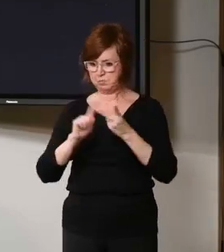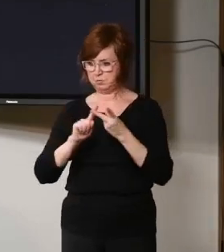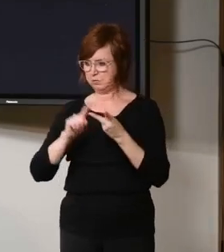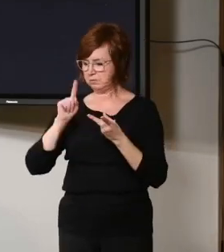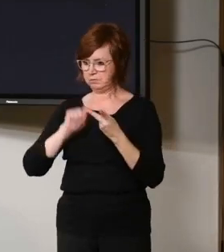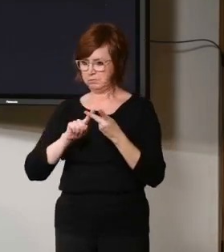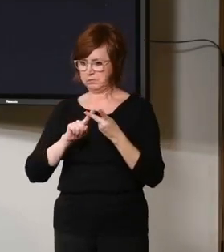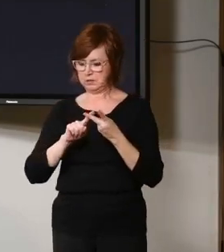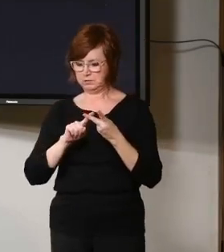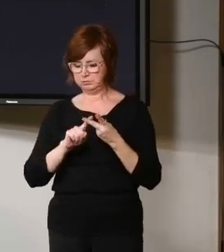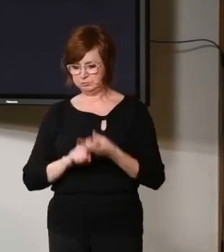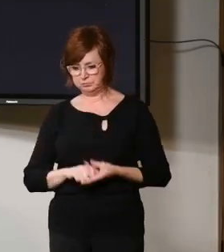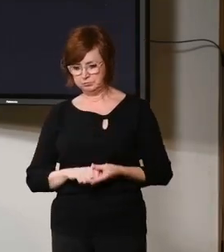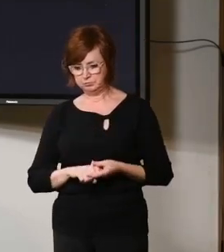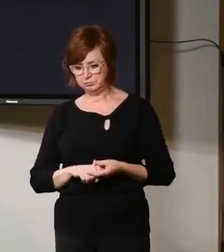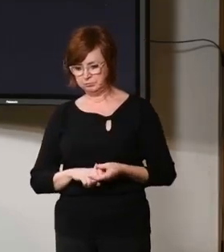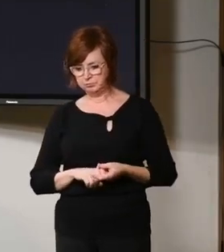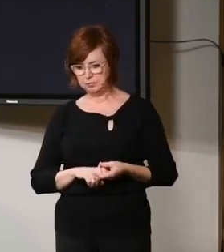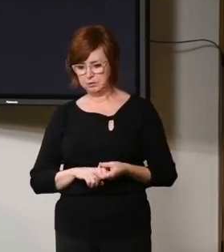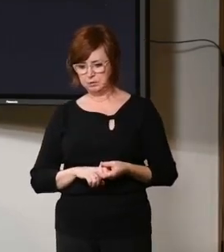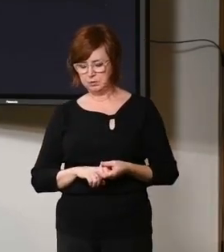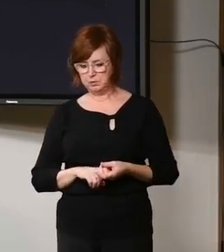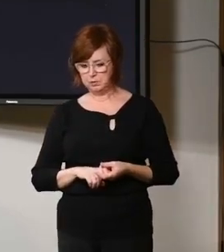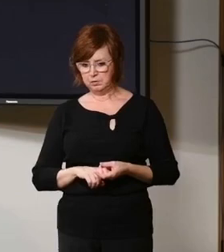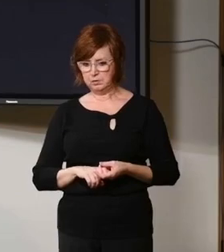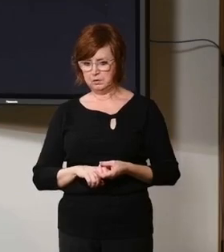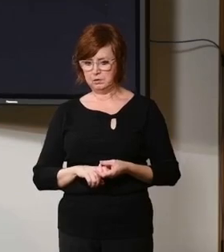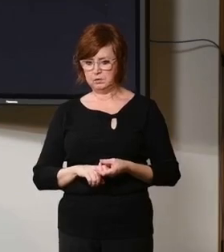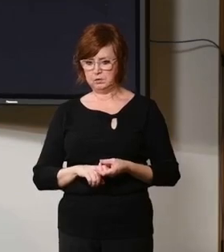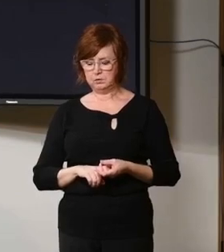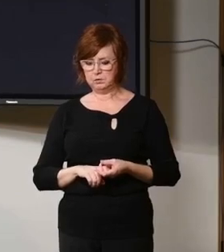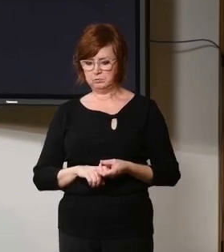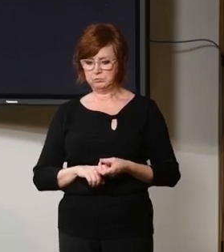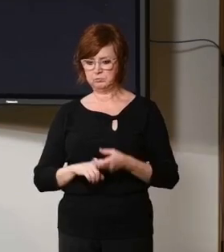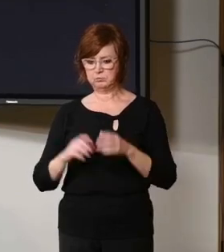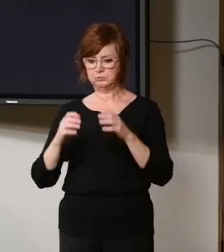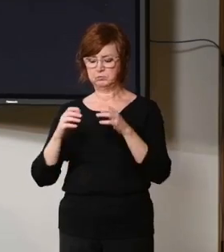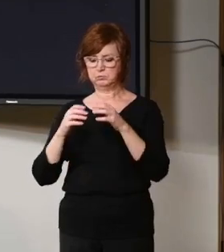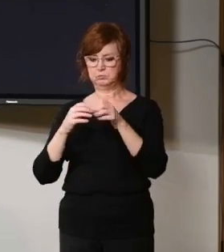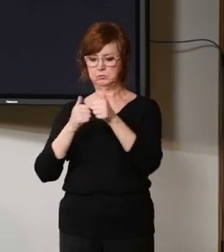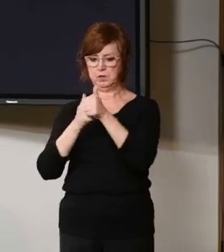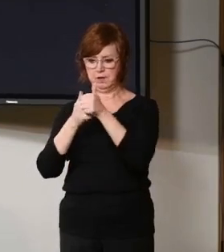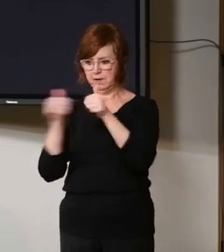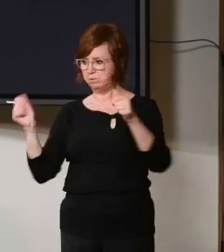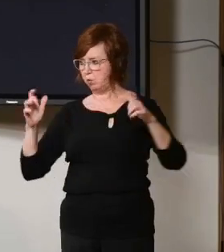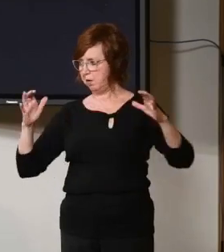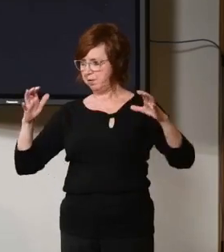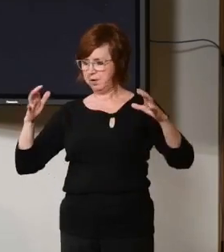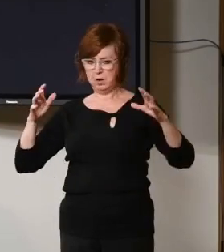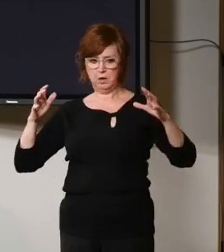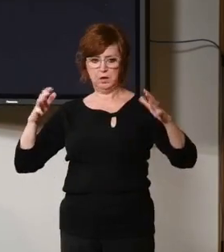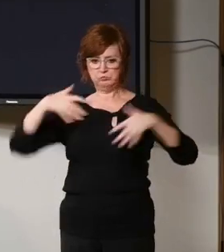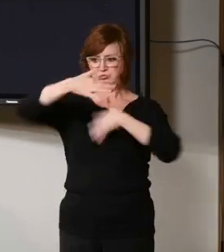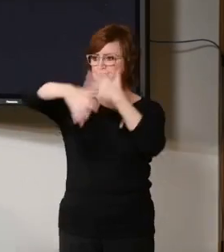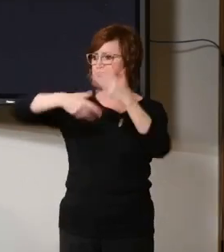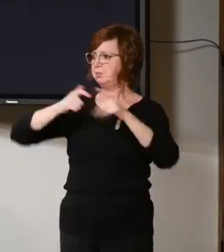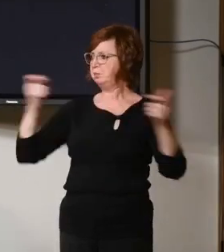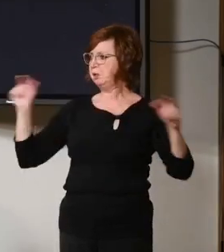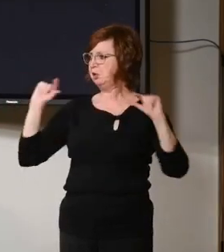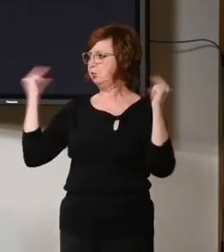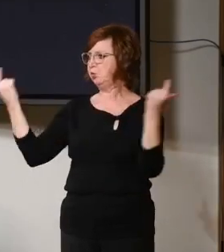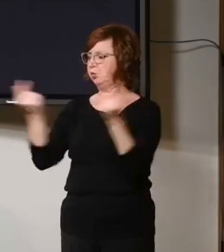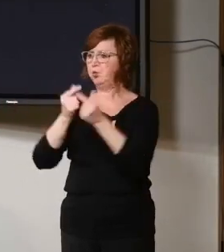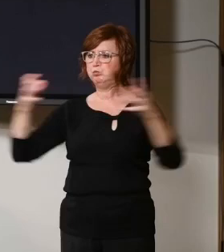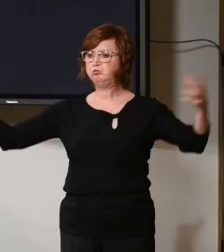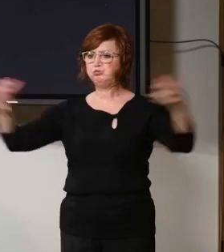can, large clusters or large outbreaks, but we will see some onward transmission. We